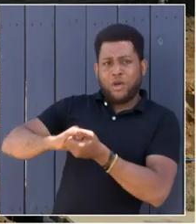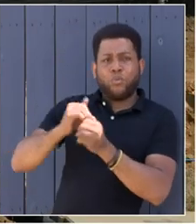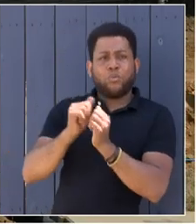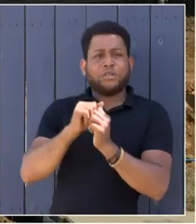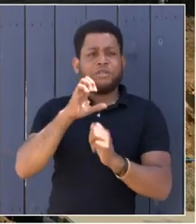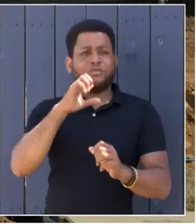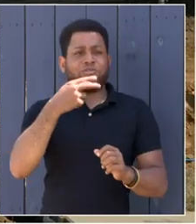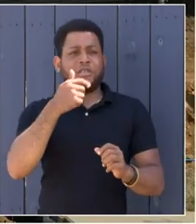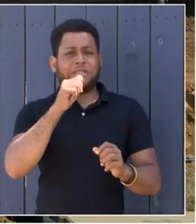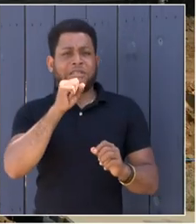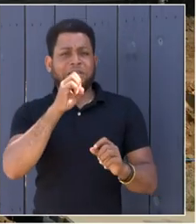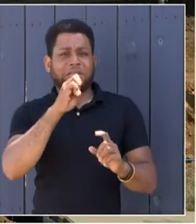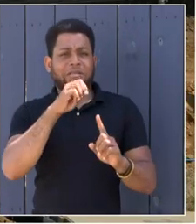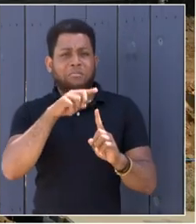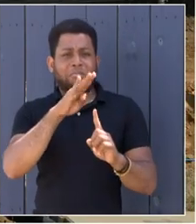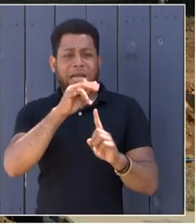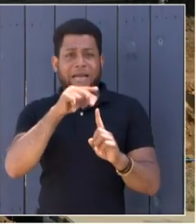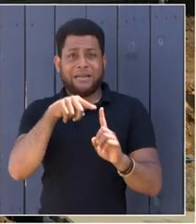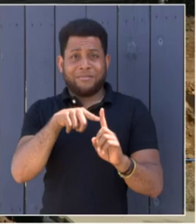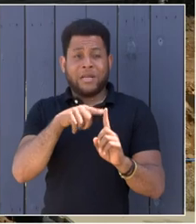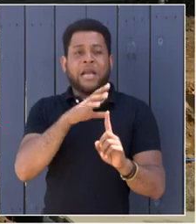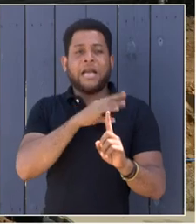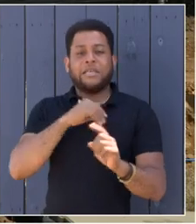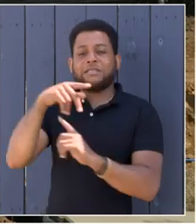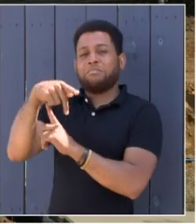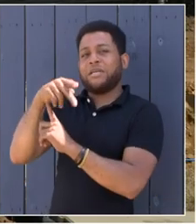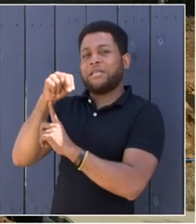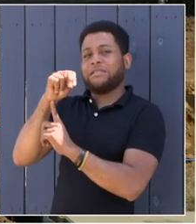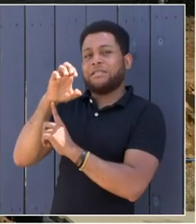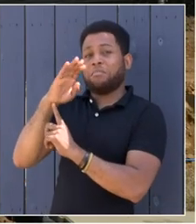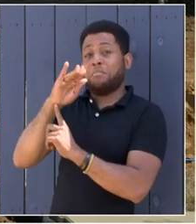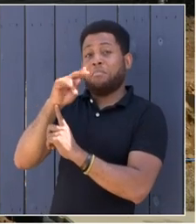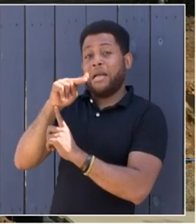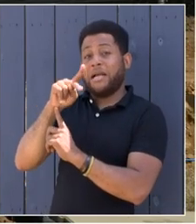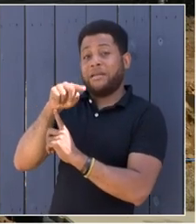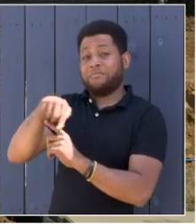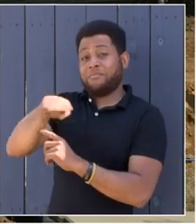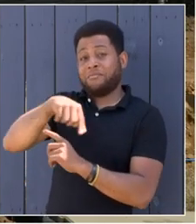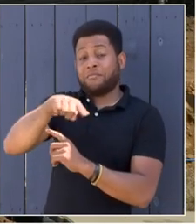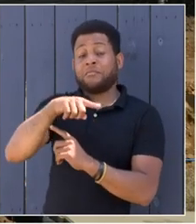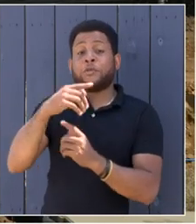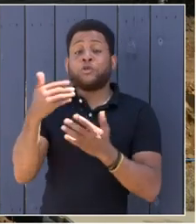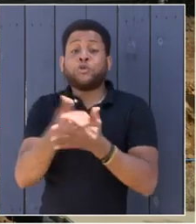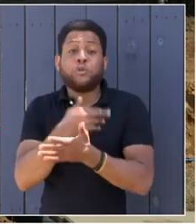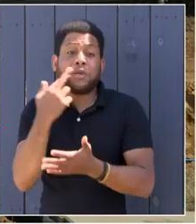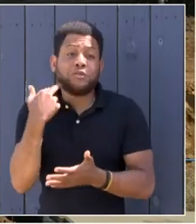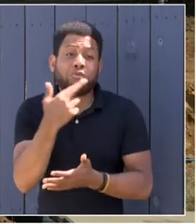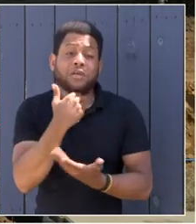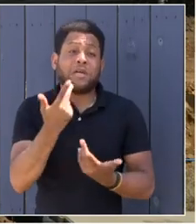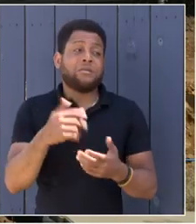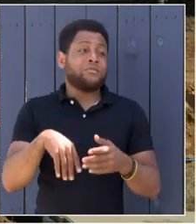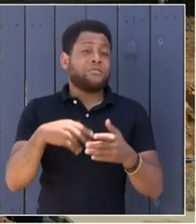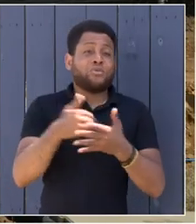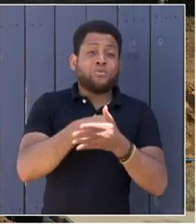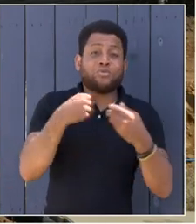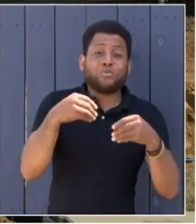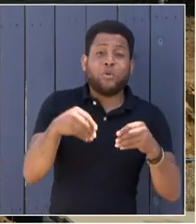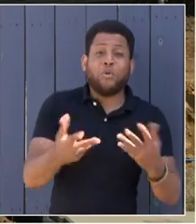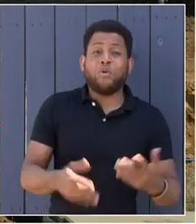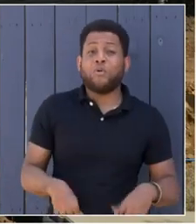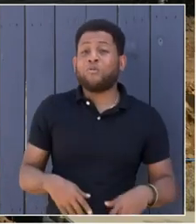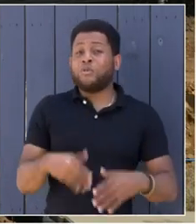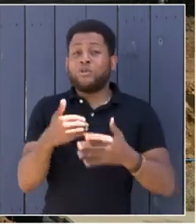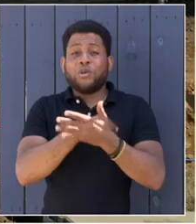7 fast casual restaurants, 17 new retail experiences. We've opened the first grocery store east